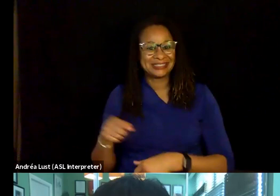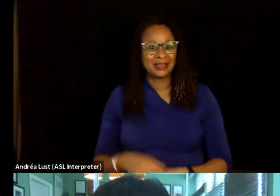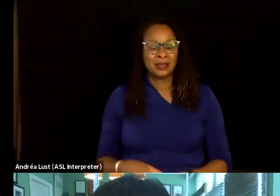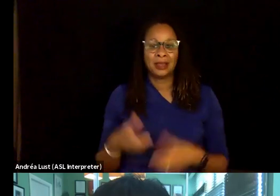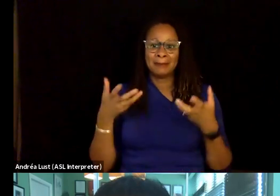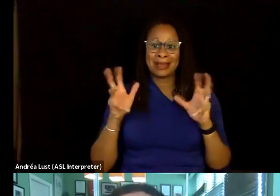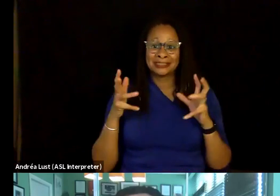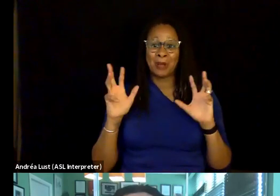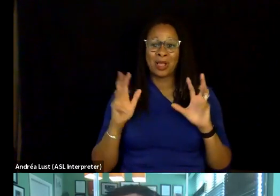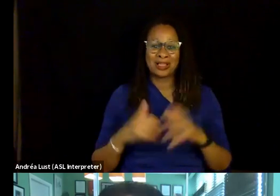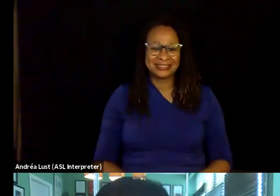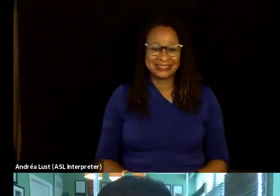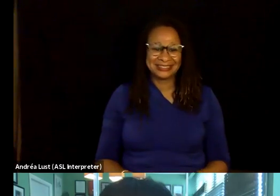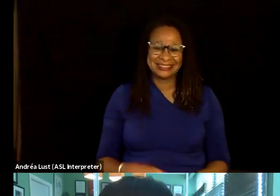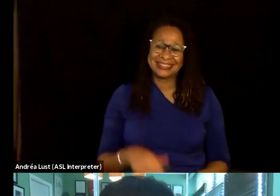Basketball.